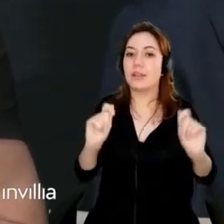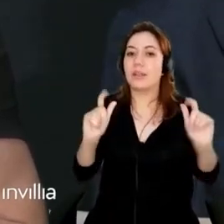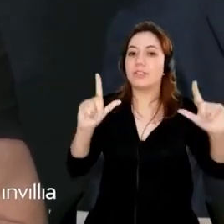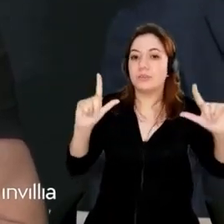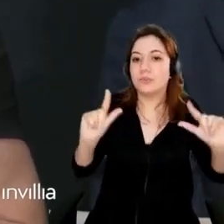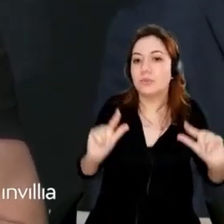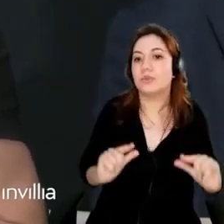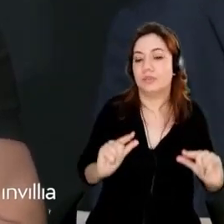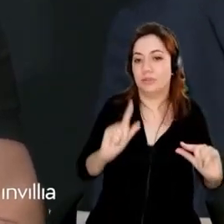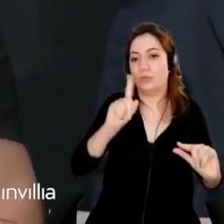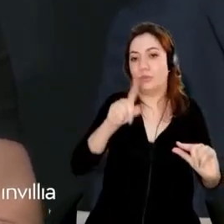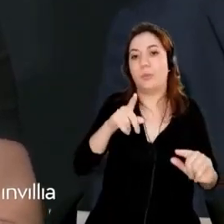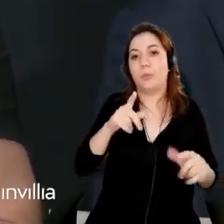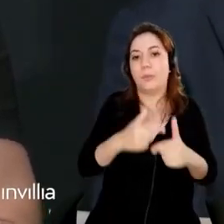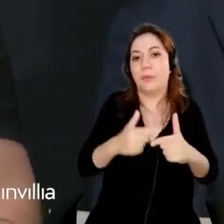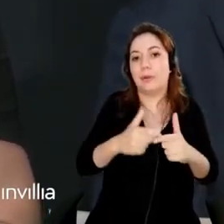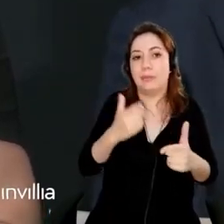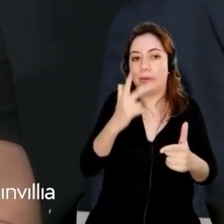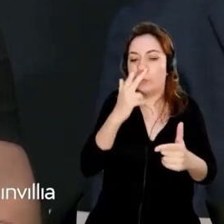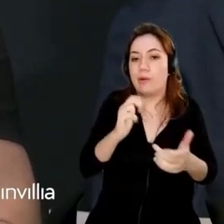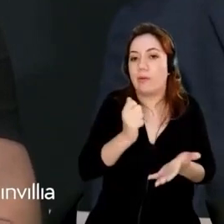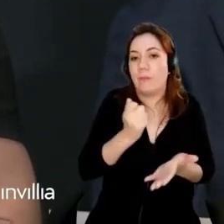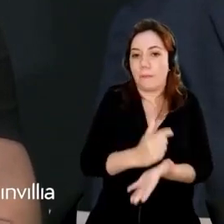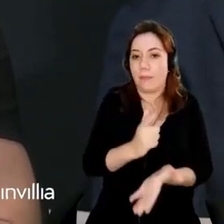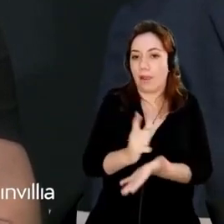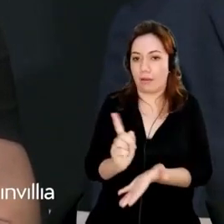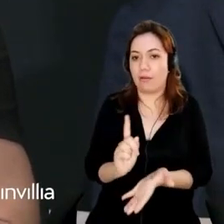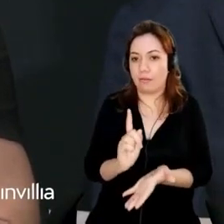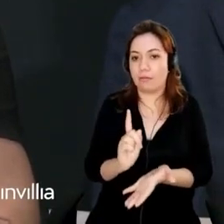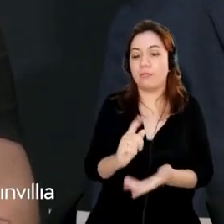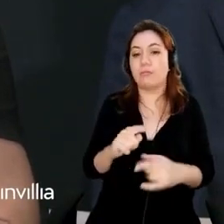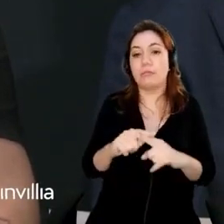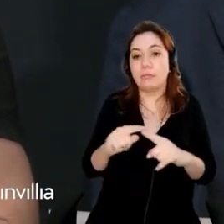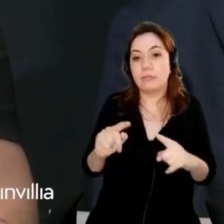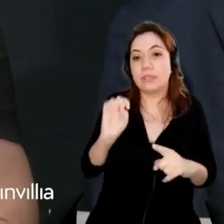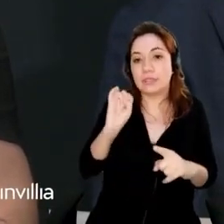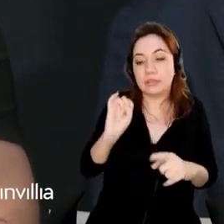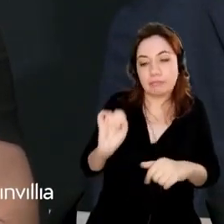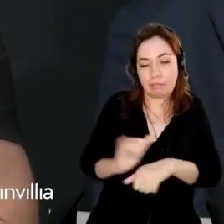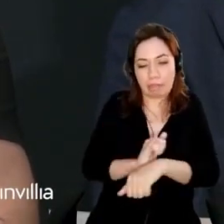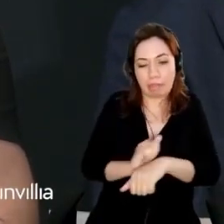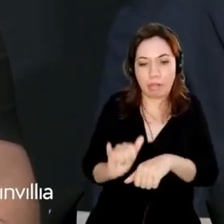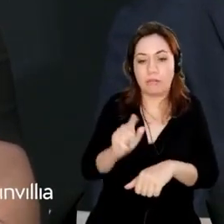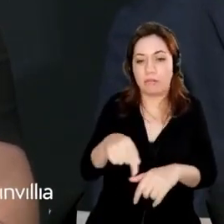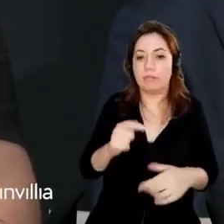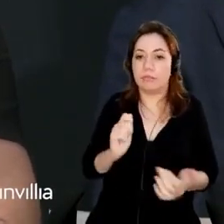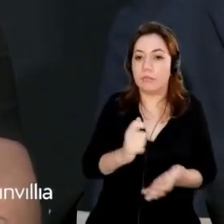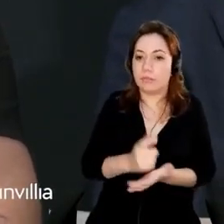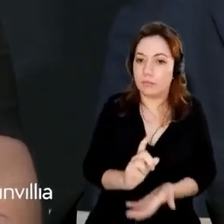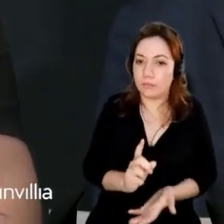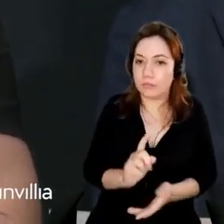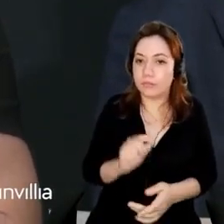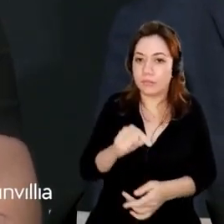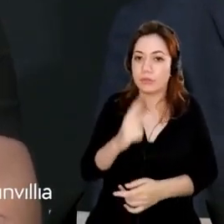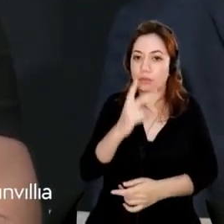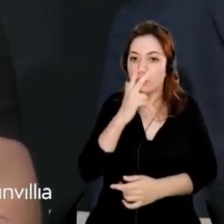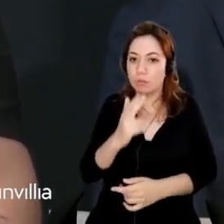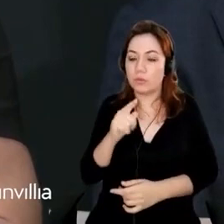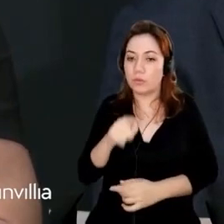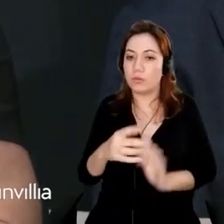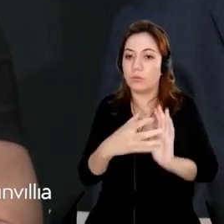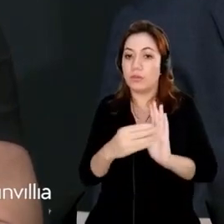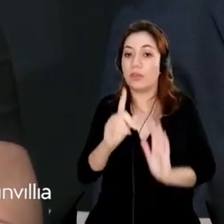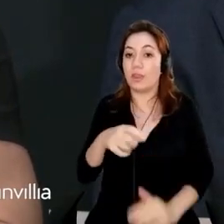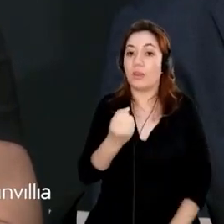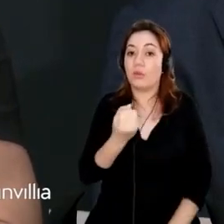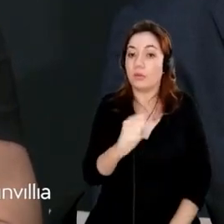once you look at the accuracy of the model, it's 88% onwards. However,